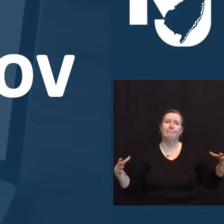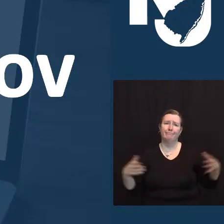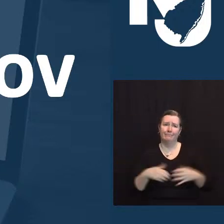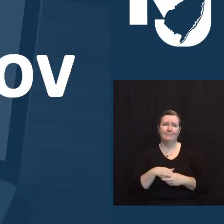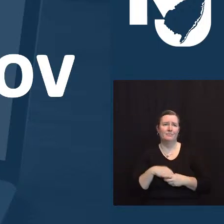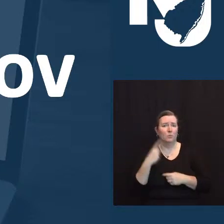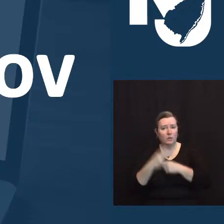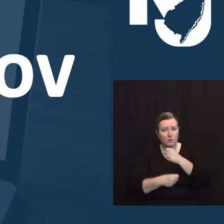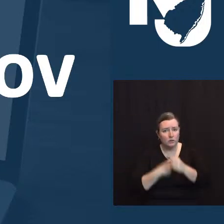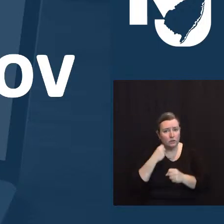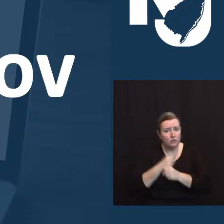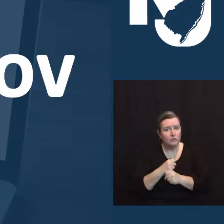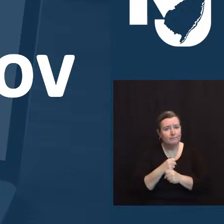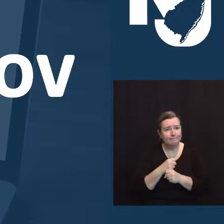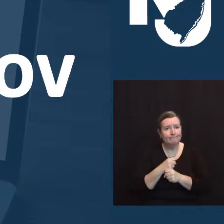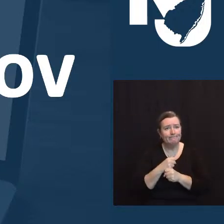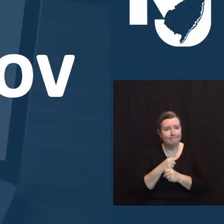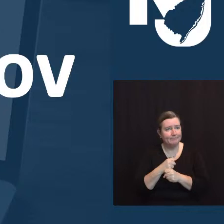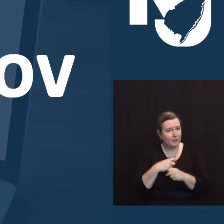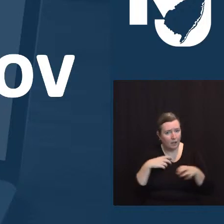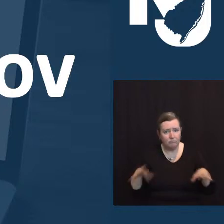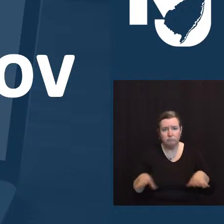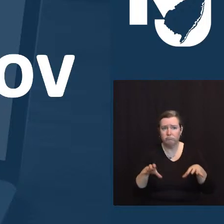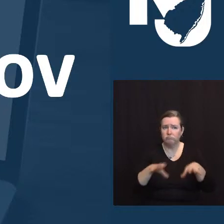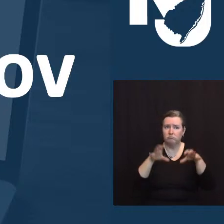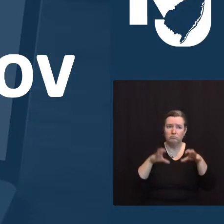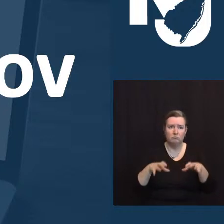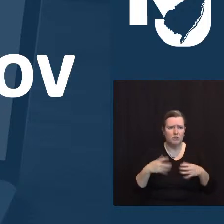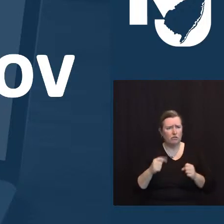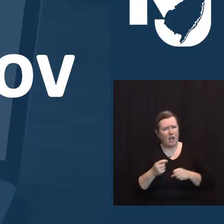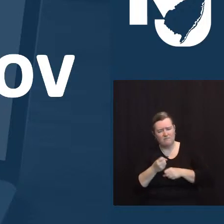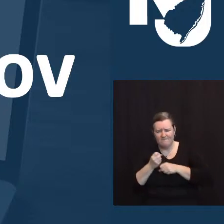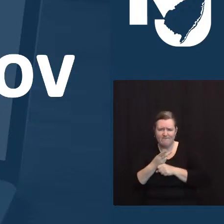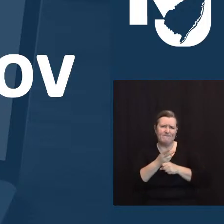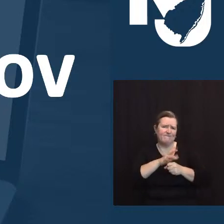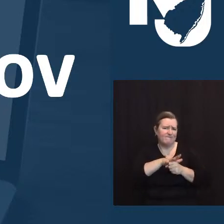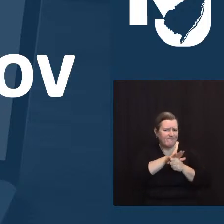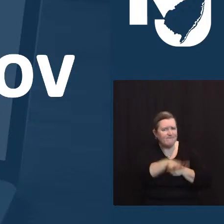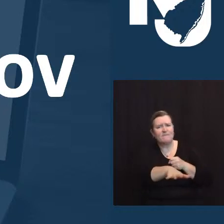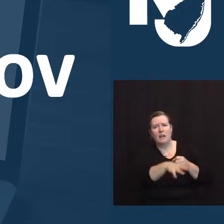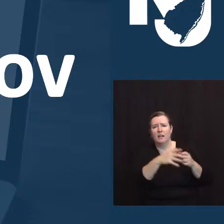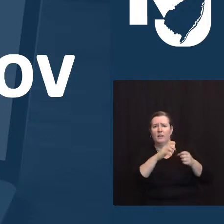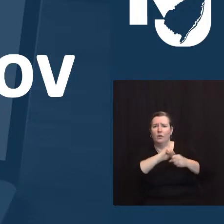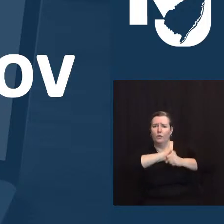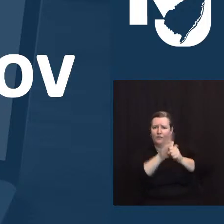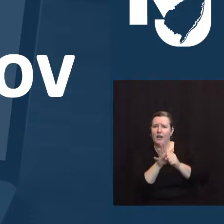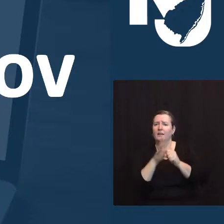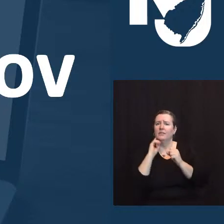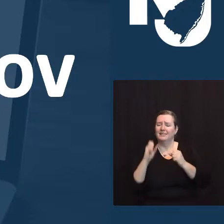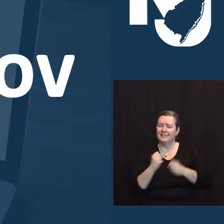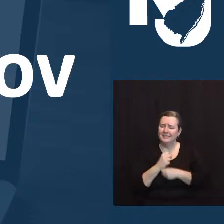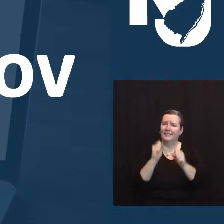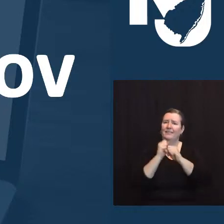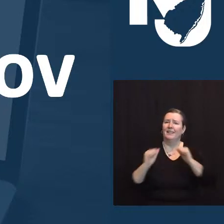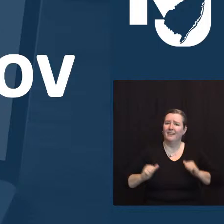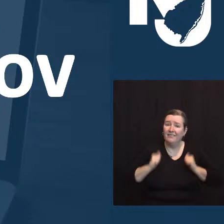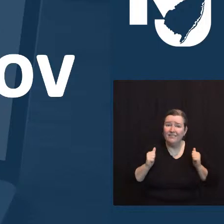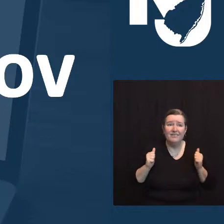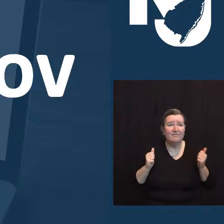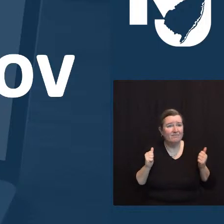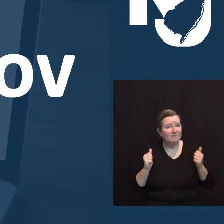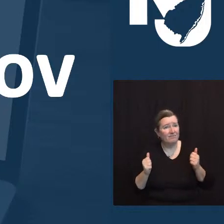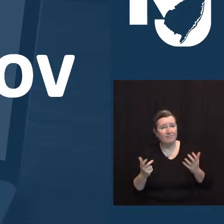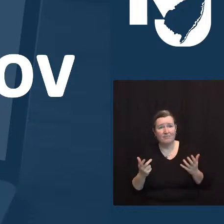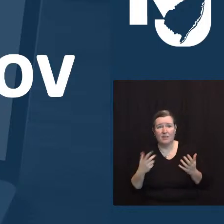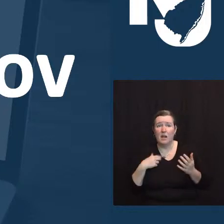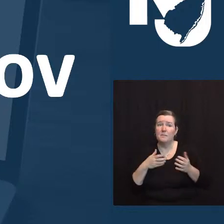painful steps in our effort to beat back this virus and save lives. We have asked a lot of you. We had to implement a